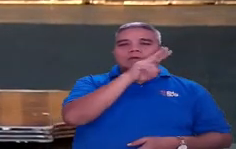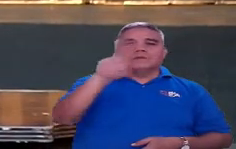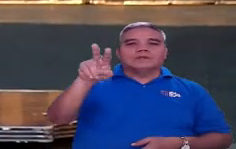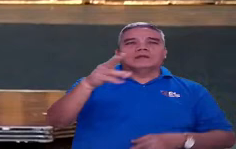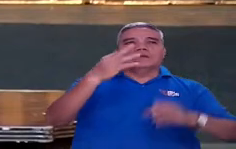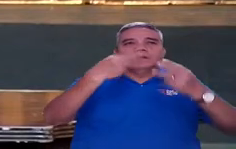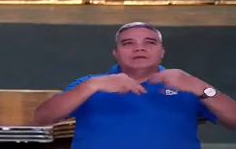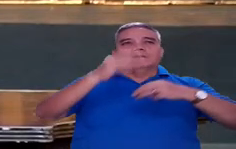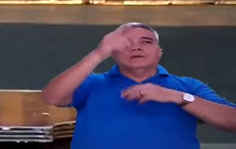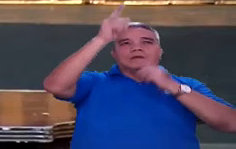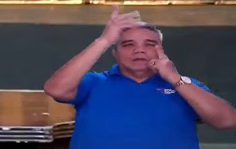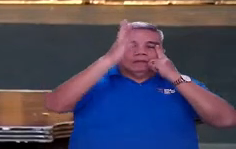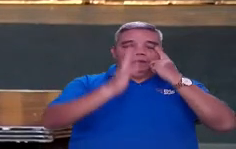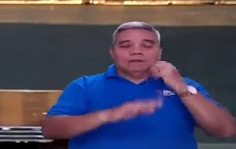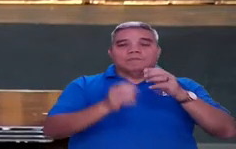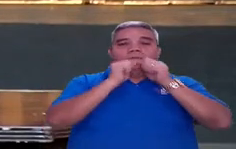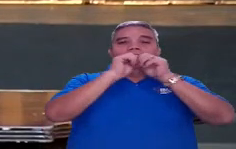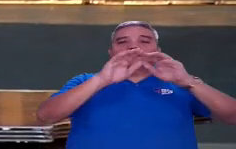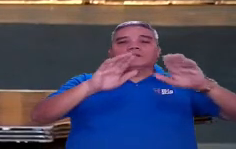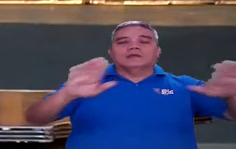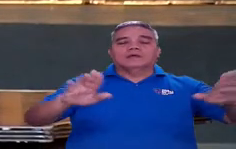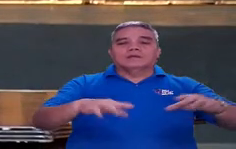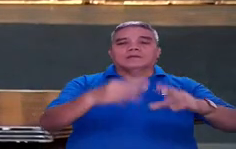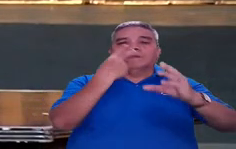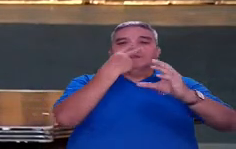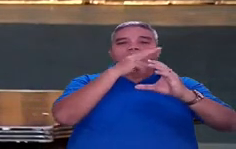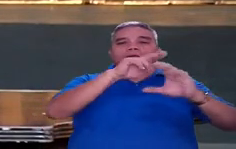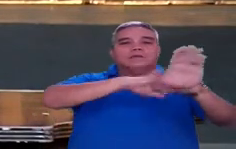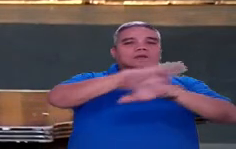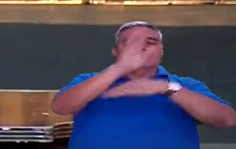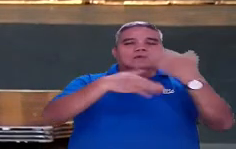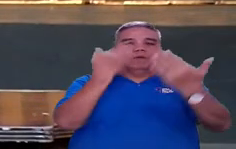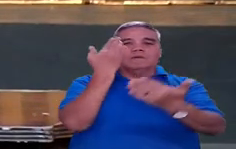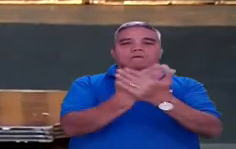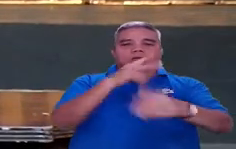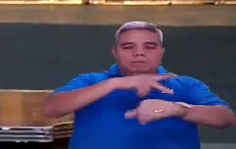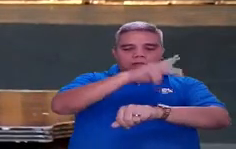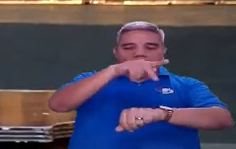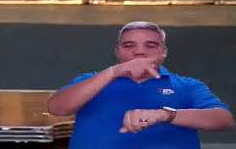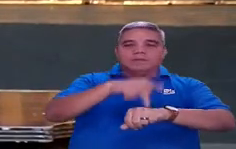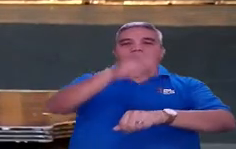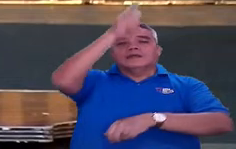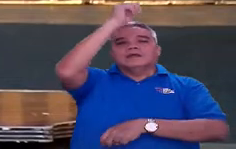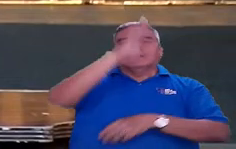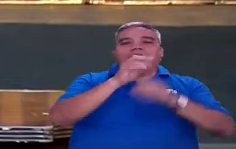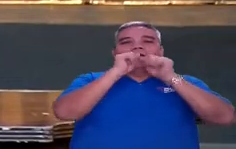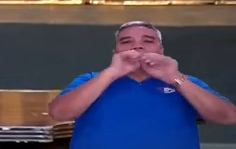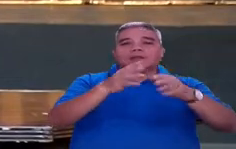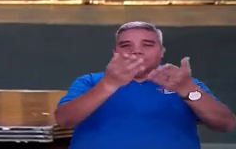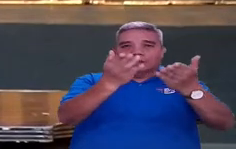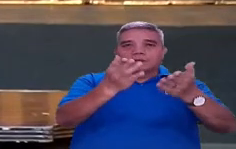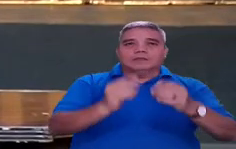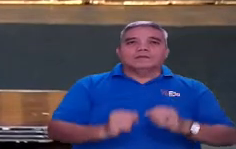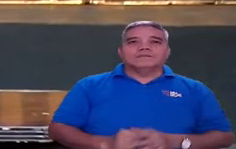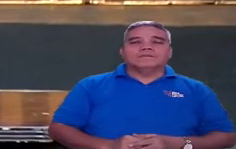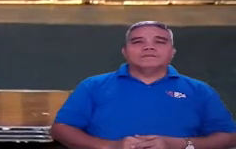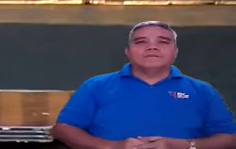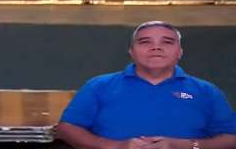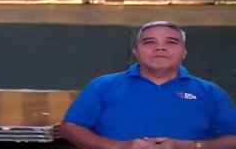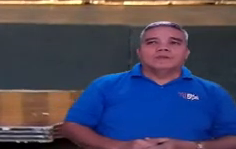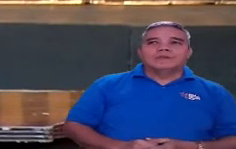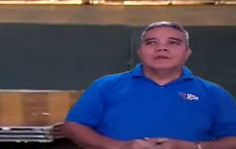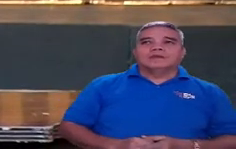and may God bless us all. All of you that are tuning in from all over the Philippines, God bless you as well. To the